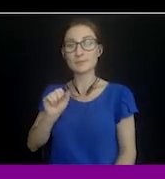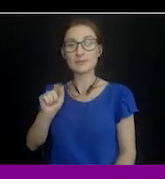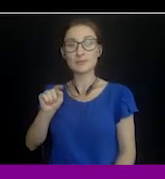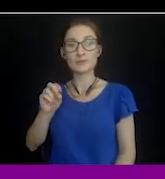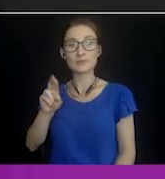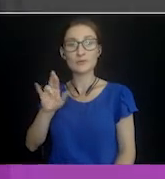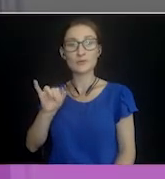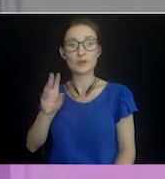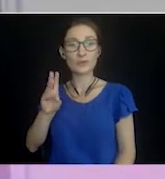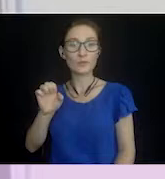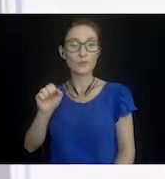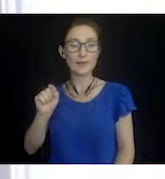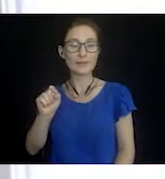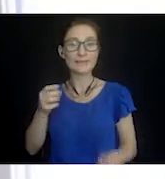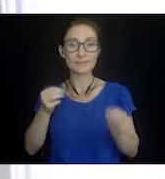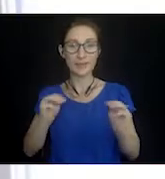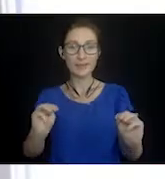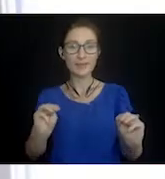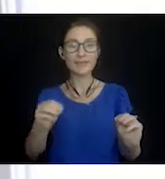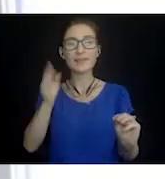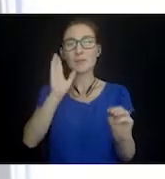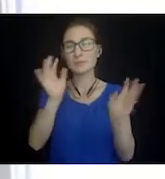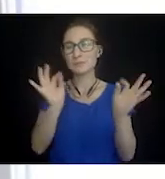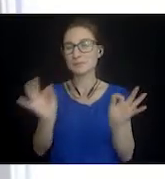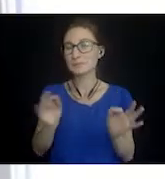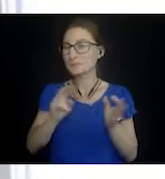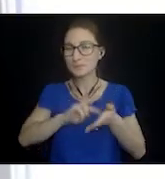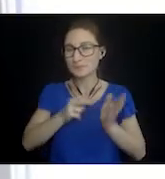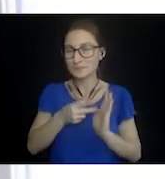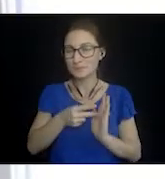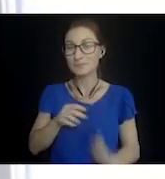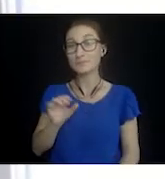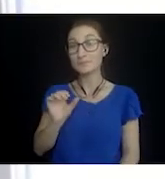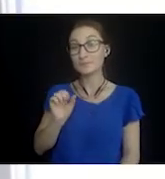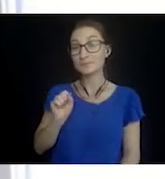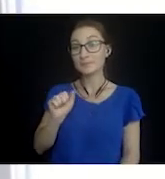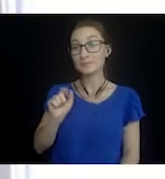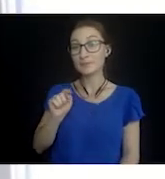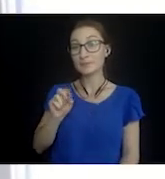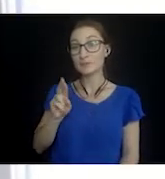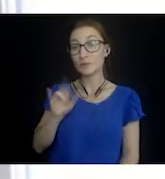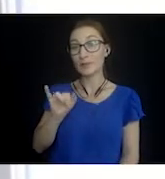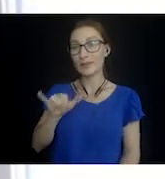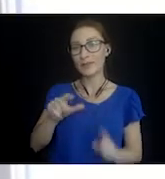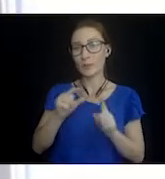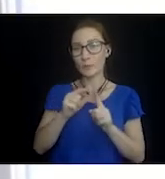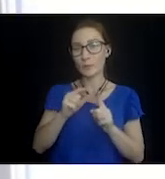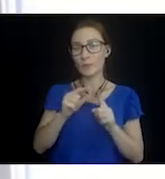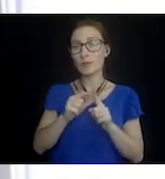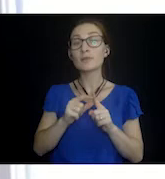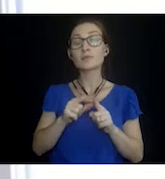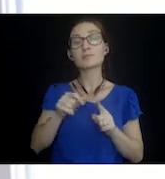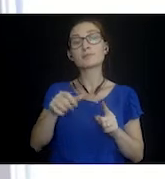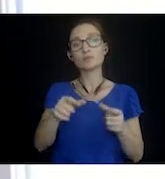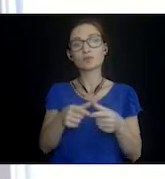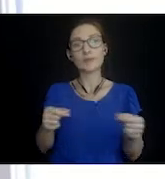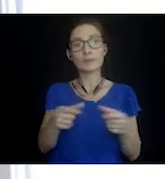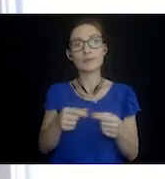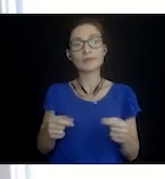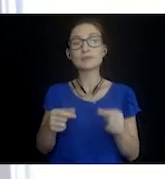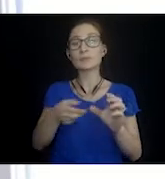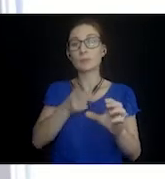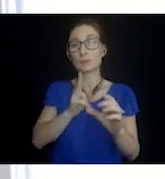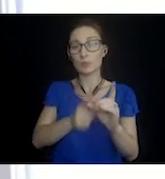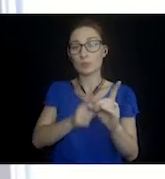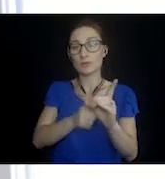SatoriWest Method. So let me explain to you what the SatoriWest Method is in general. The word Satori is a Japanese